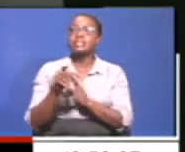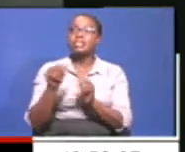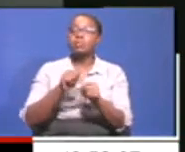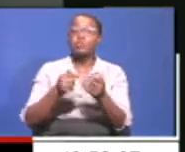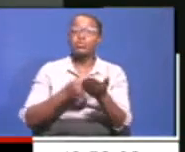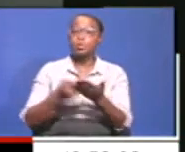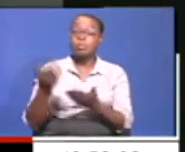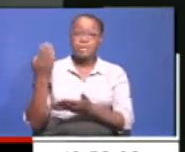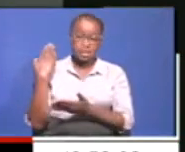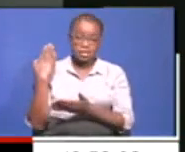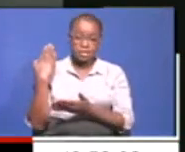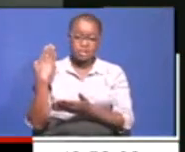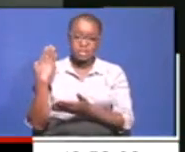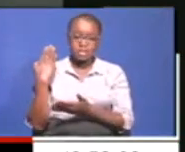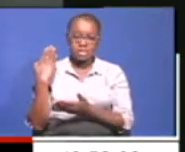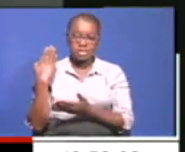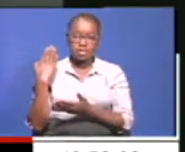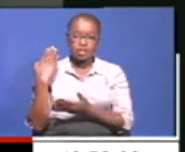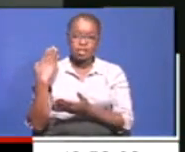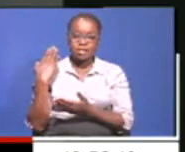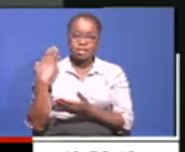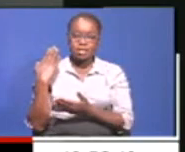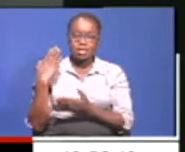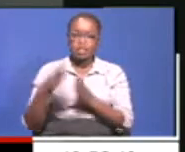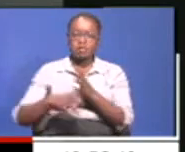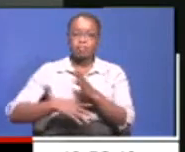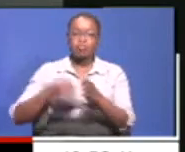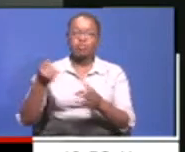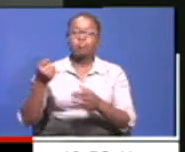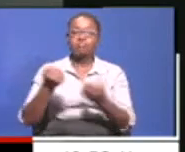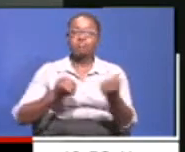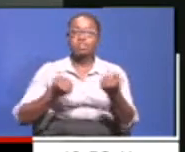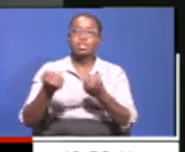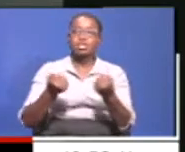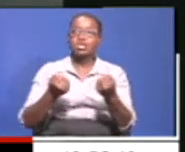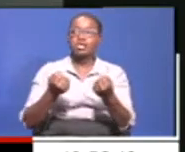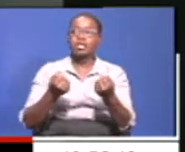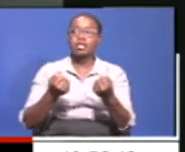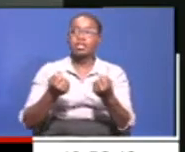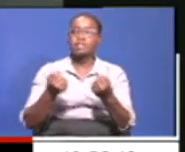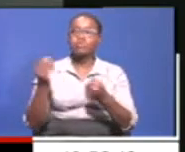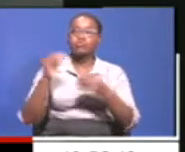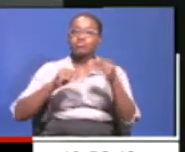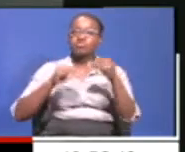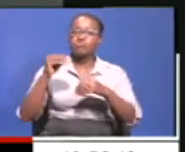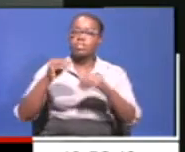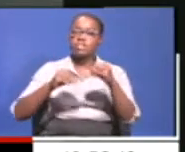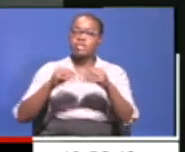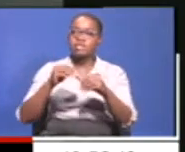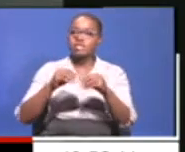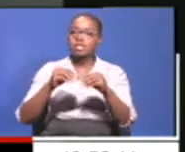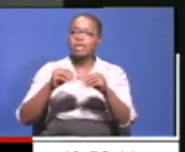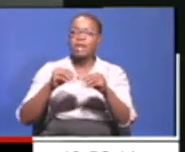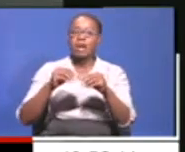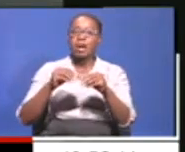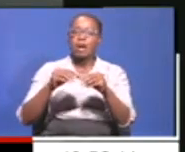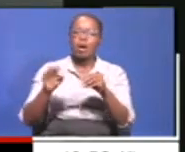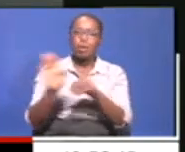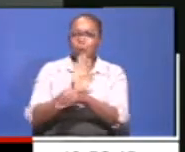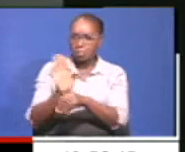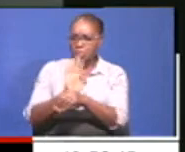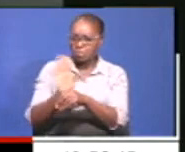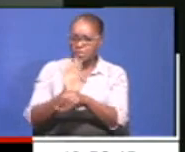ago and found a car and just been fundraising like crazy. So we have